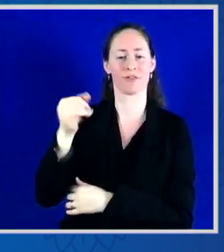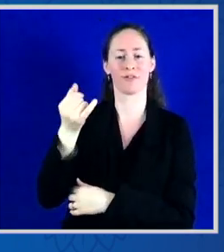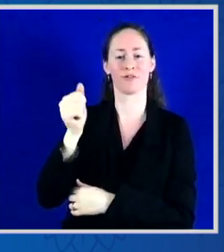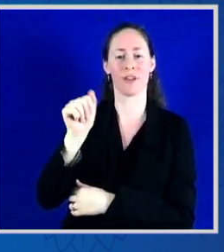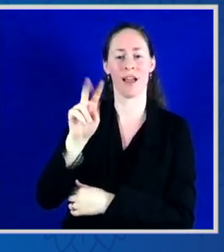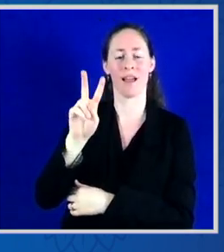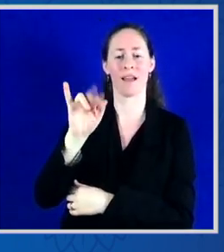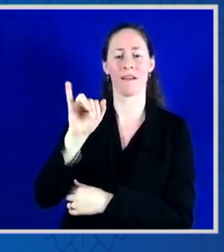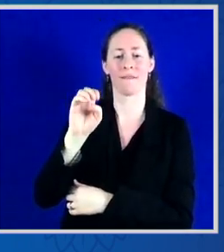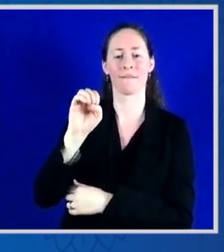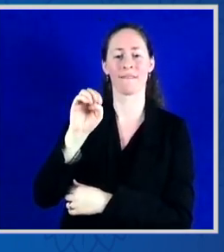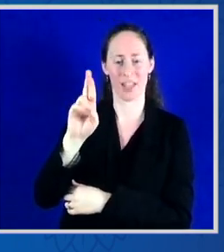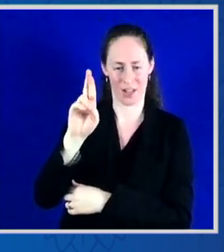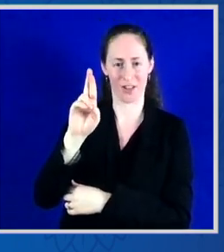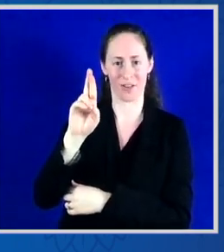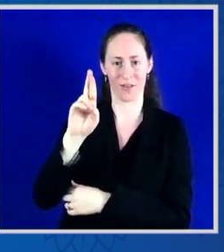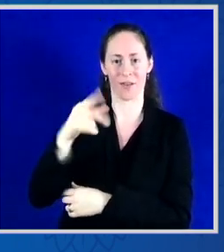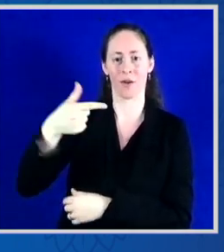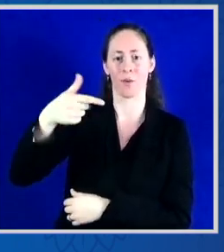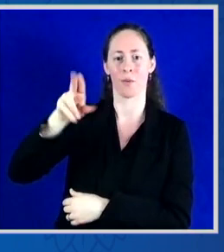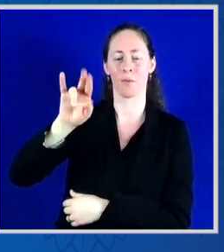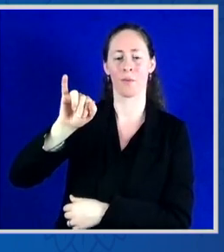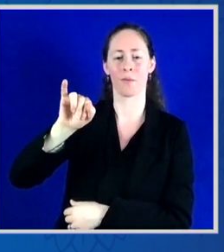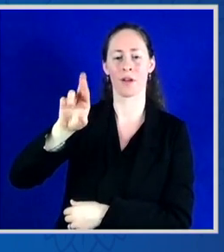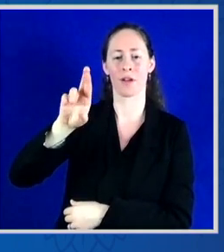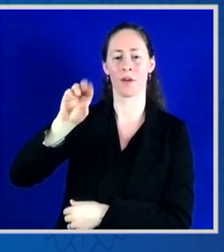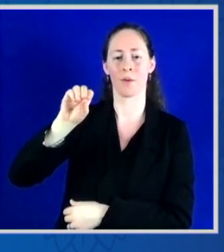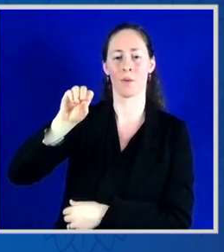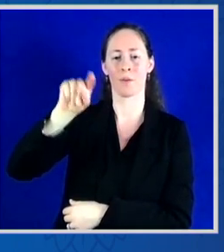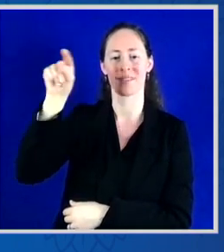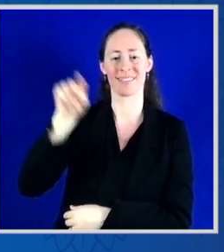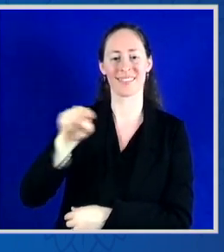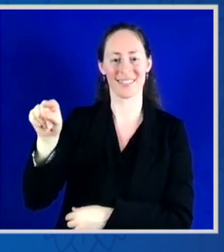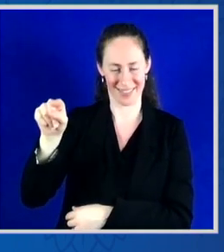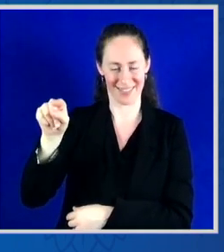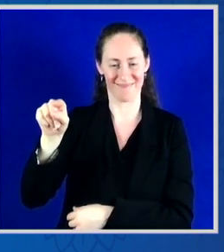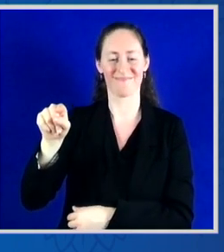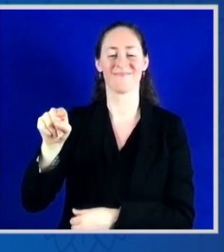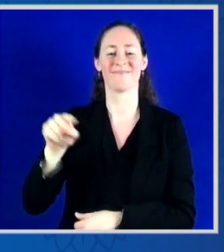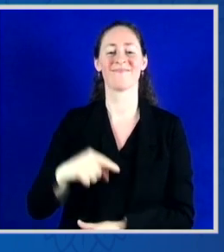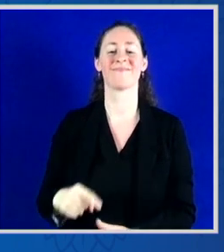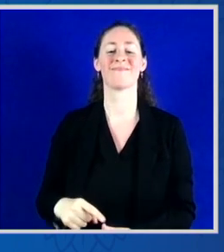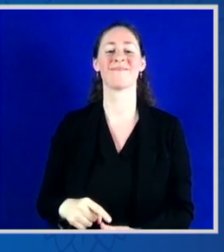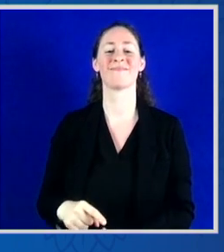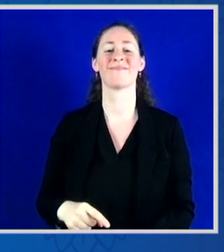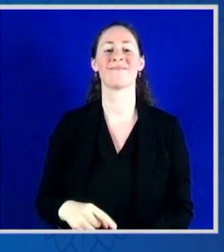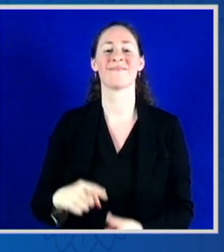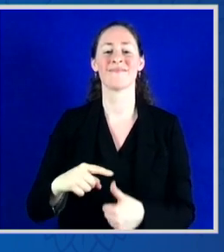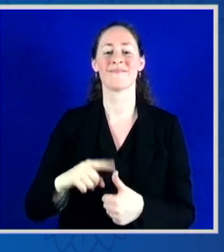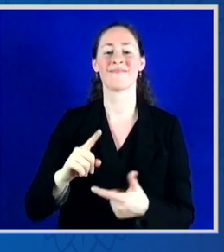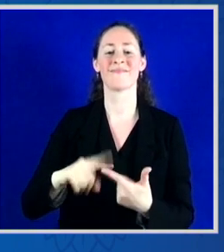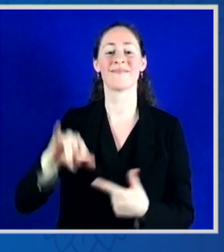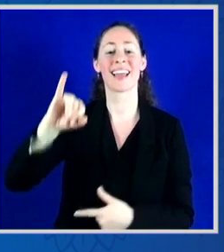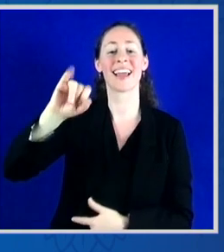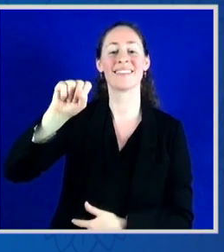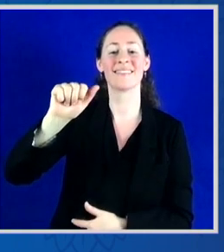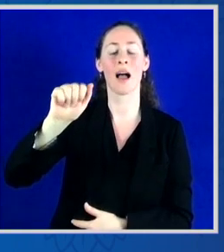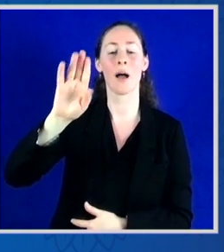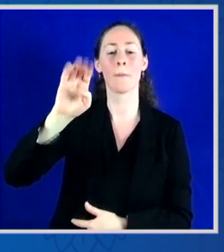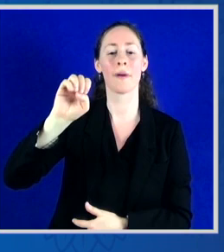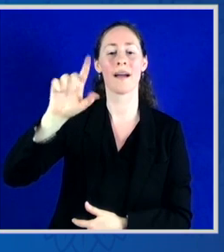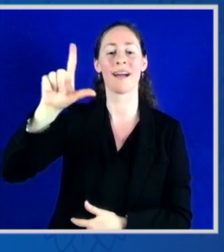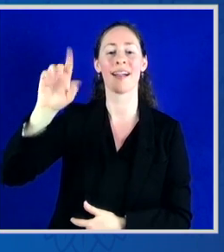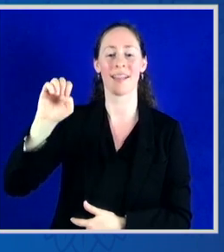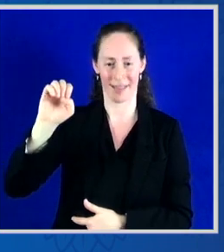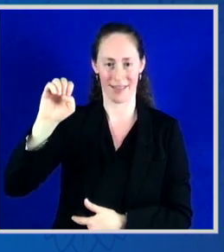Texas. We have Isabel Bolivian, who is the executive director of the Annandale Christian Community for